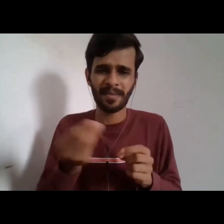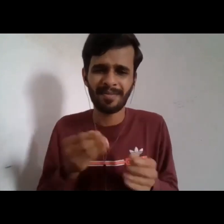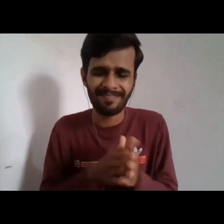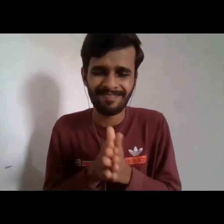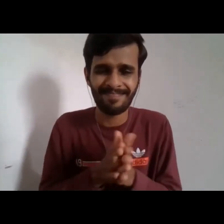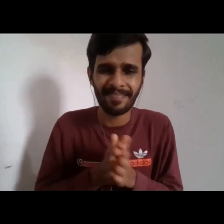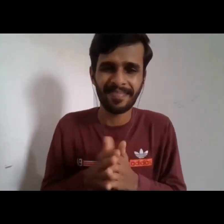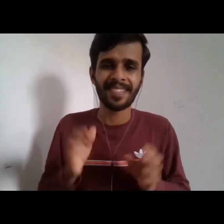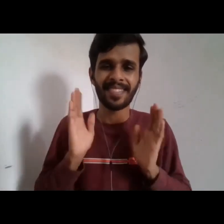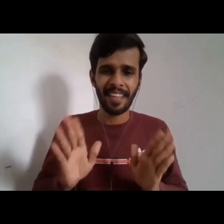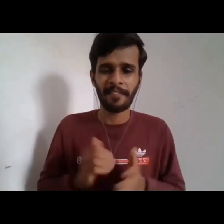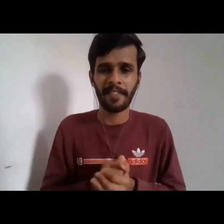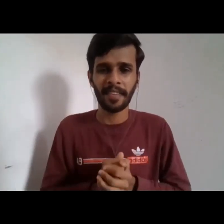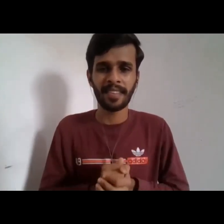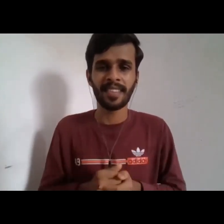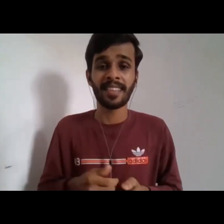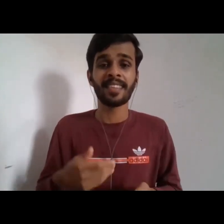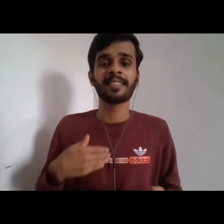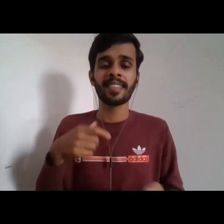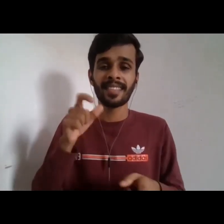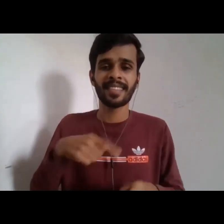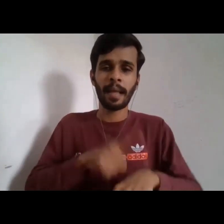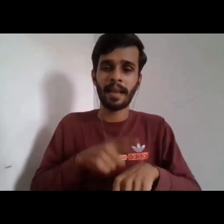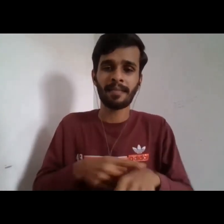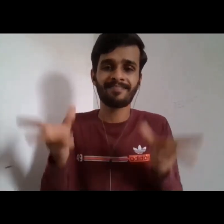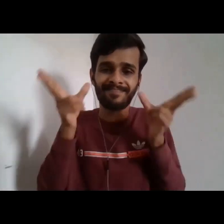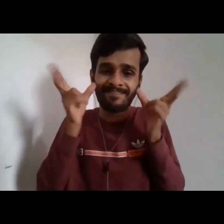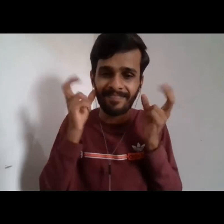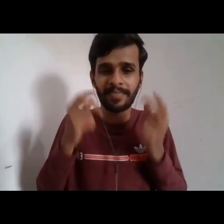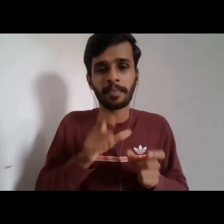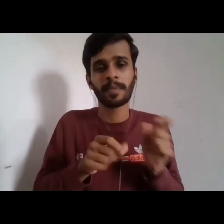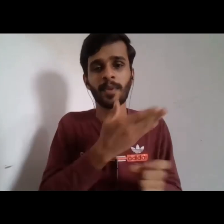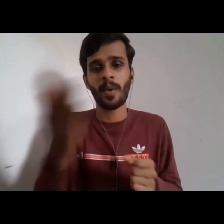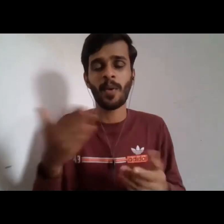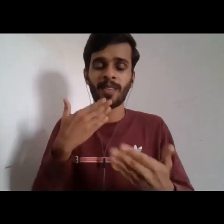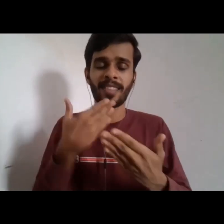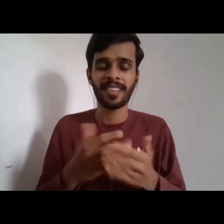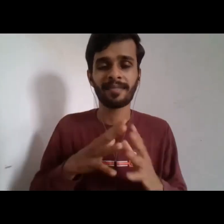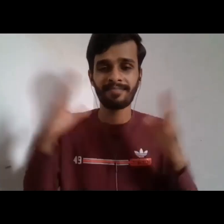Thank you for taking the time to listen to this. Thank you.